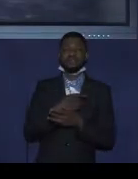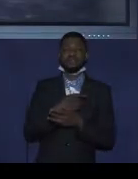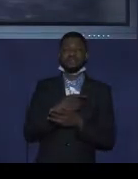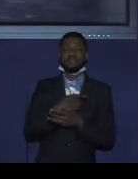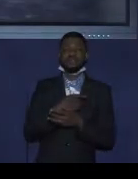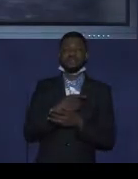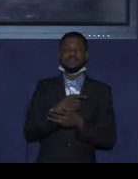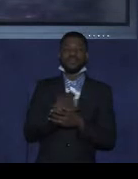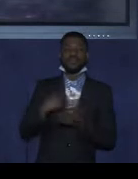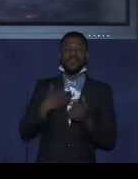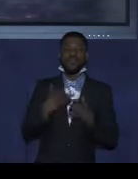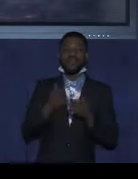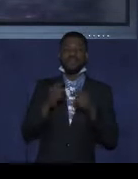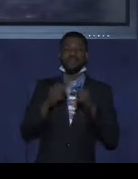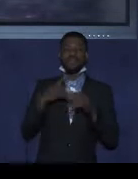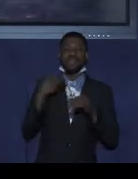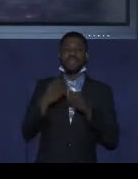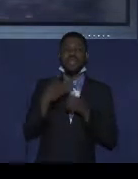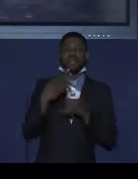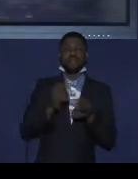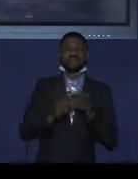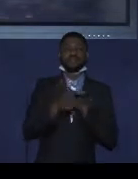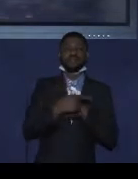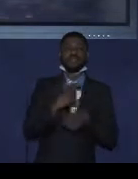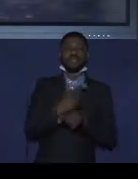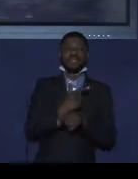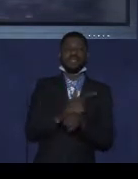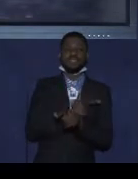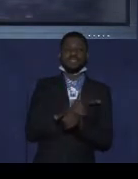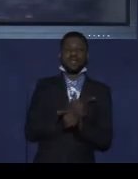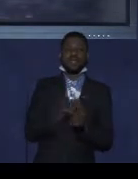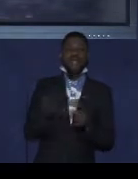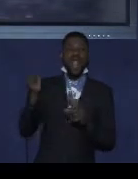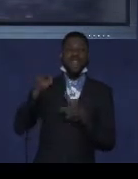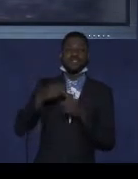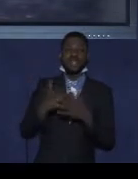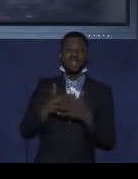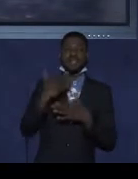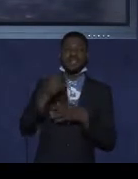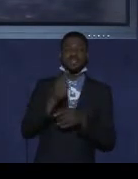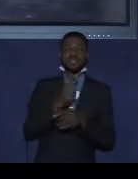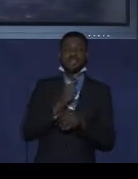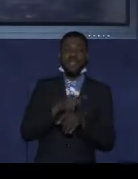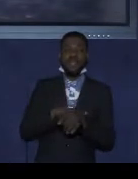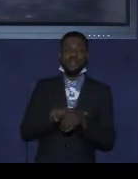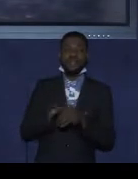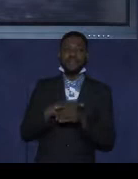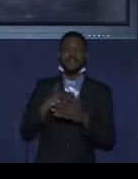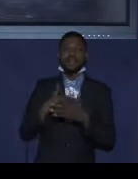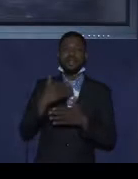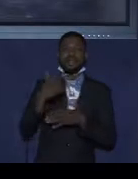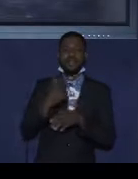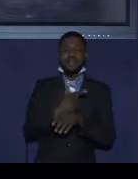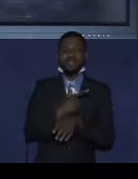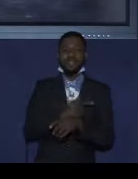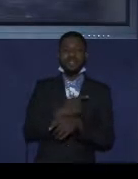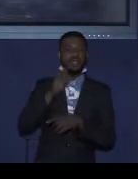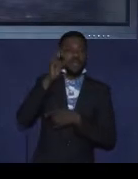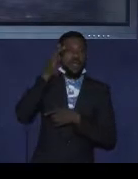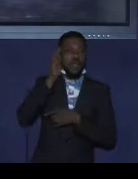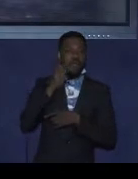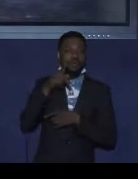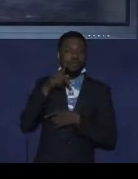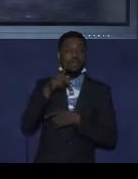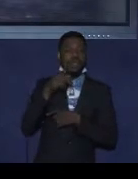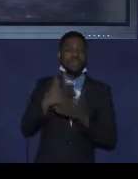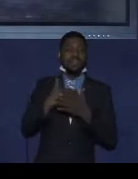yourself. We have come to the end of today's lesson. Until next time, next